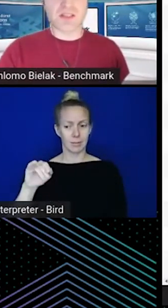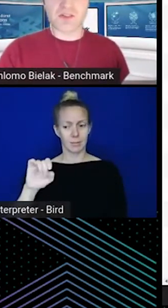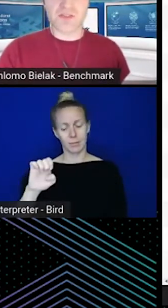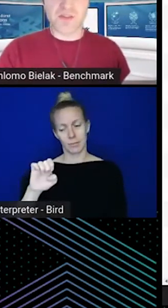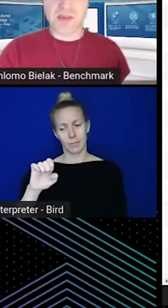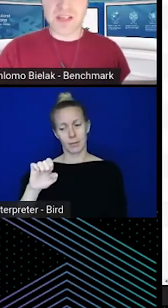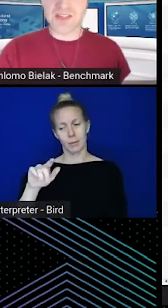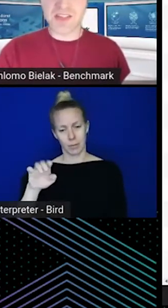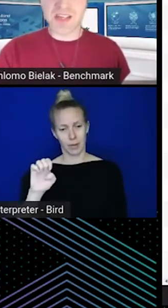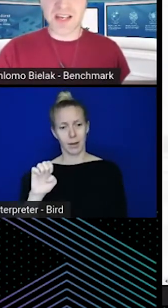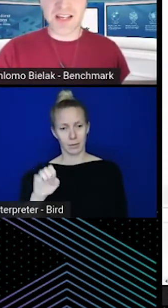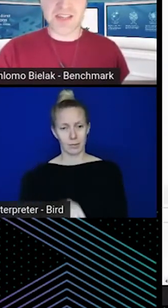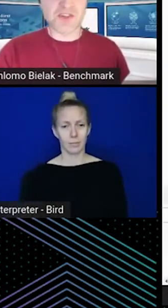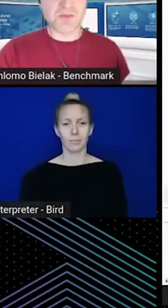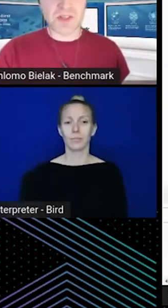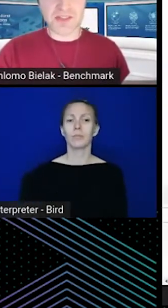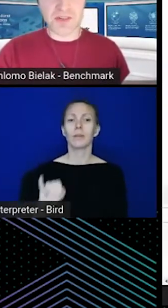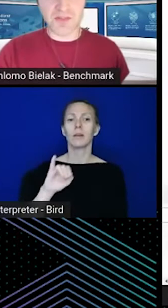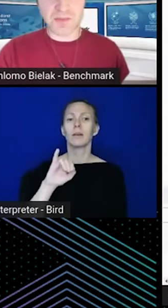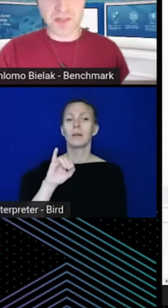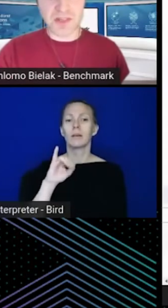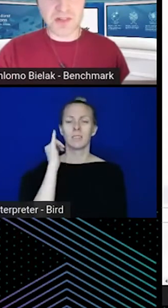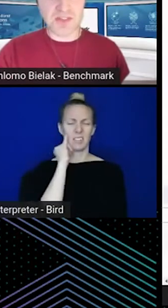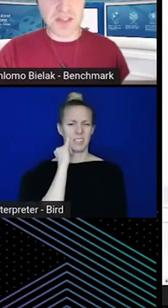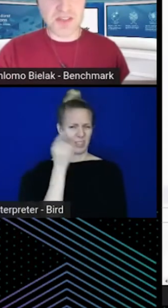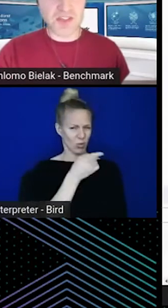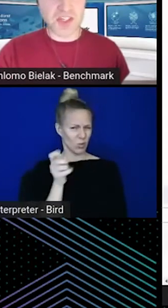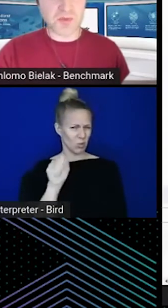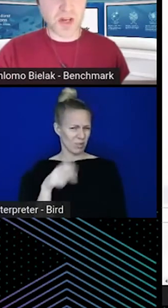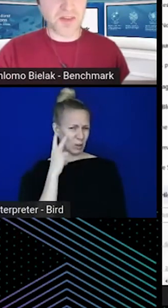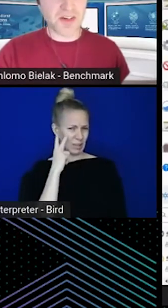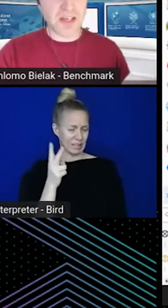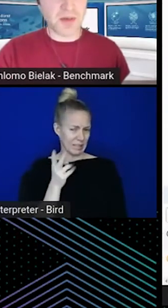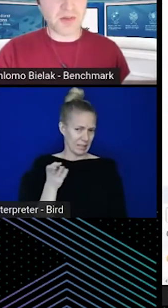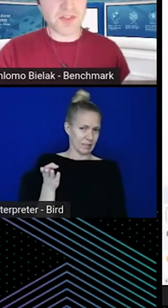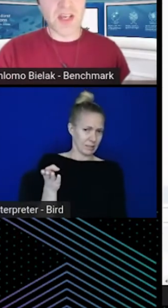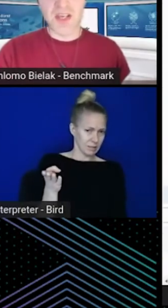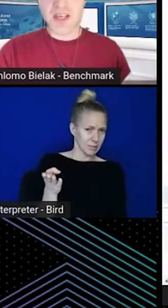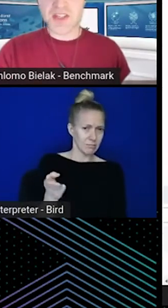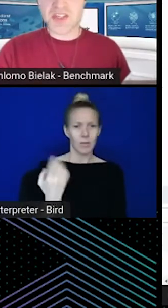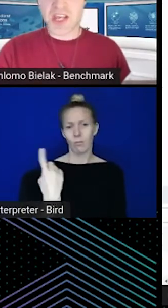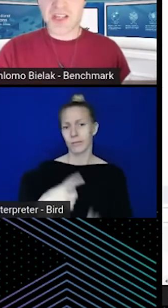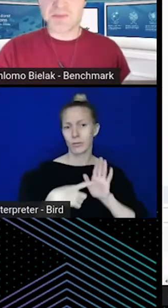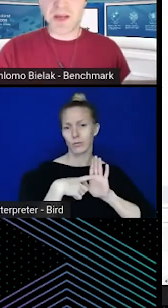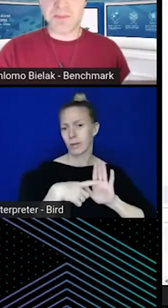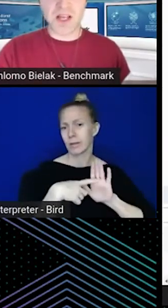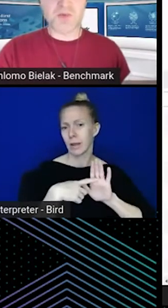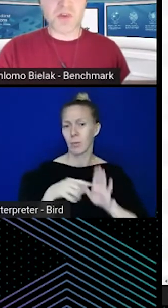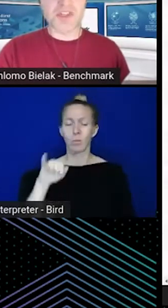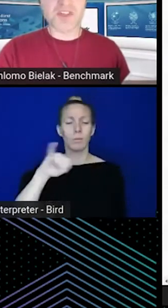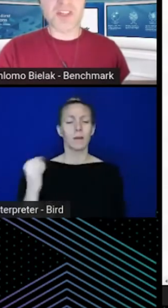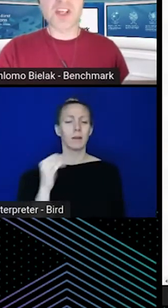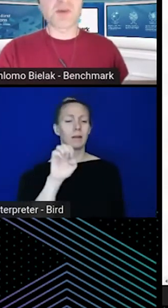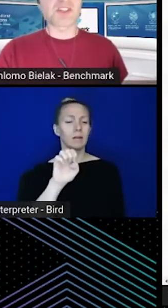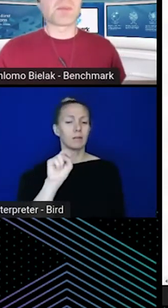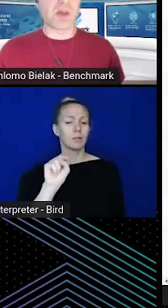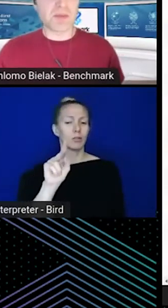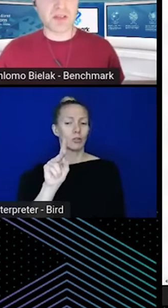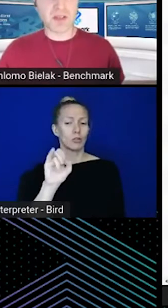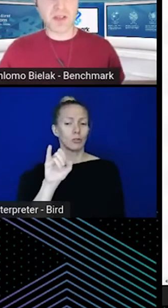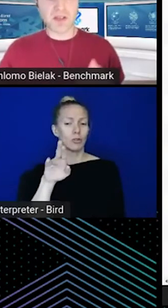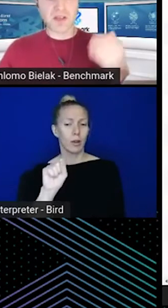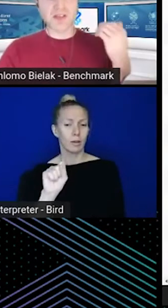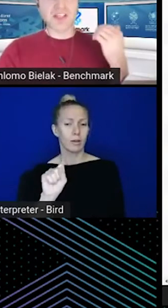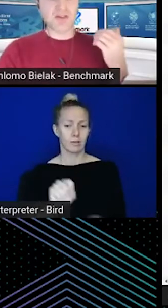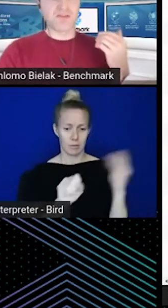Jenkins. So if everybody can see, I kind of zoomed in so everybody could see. This is just one of our demos. It's a Jenkins pipeline, which is continuous